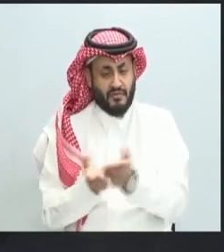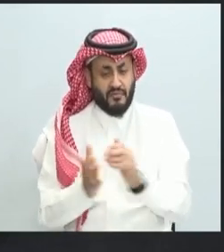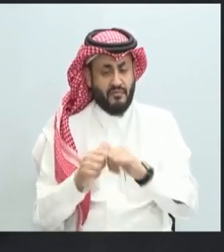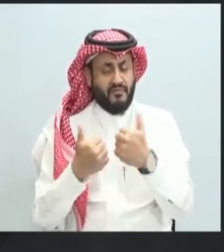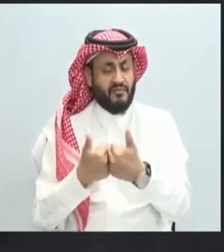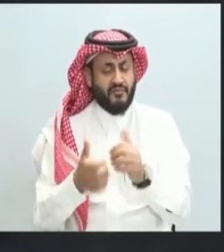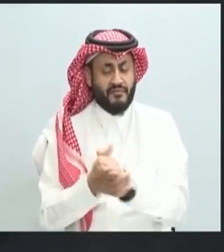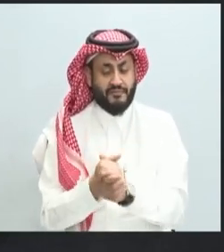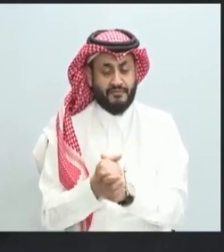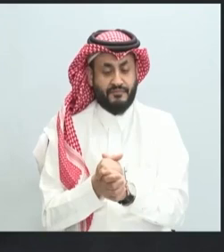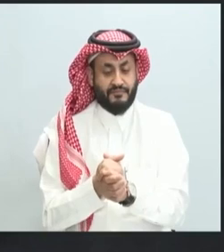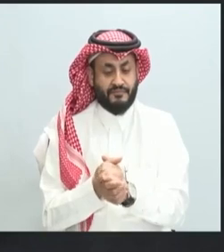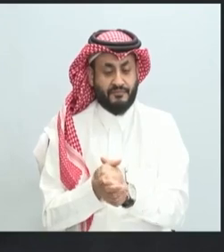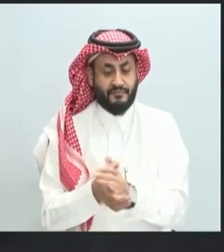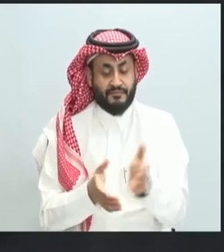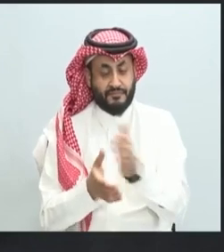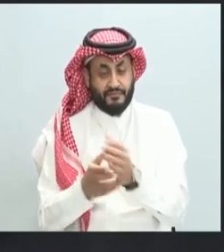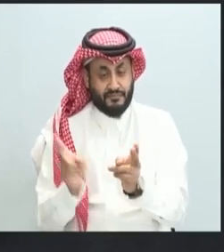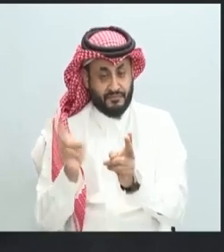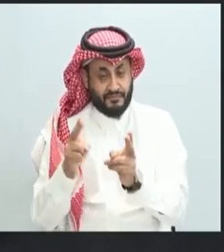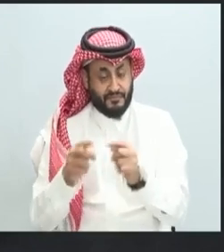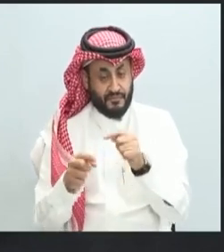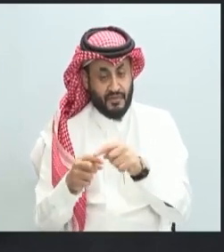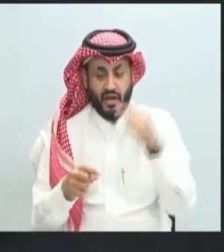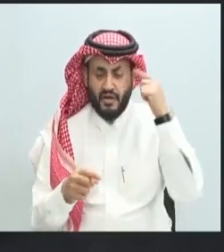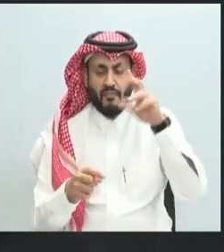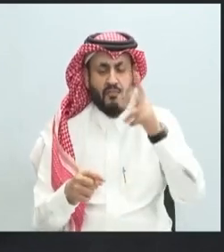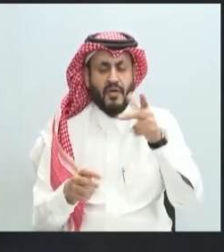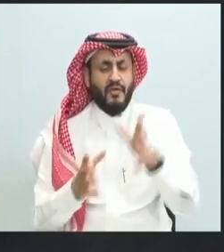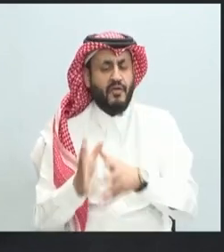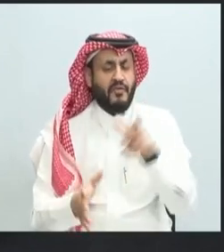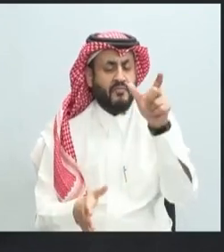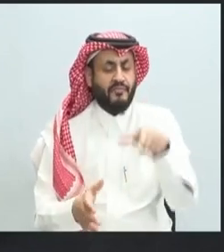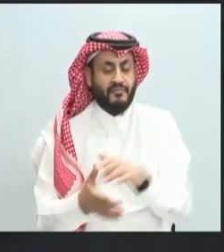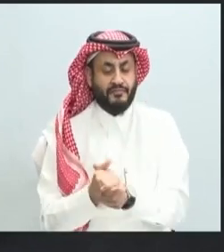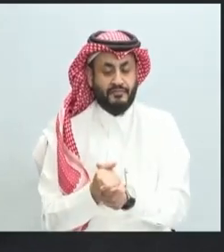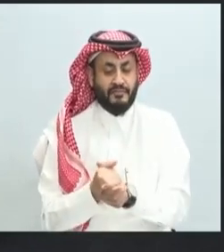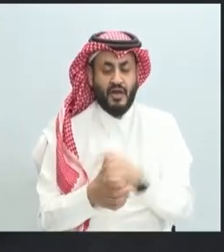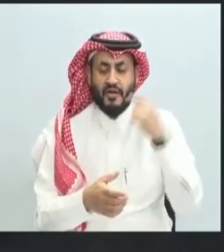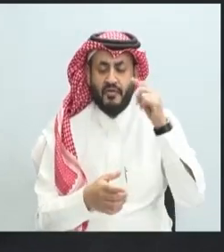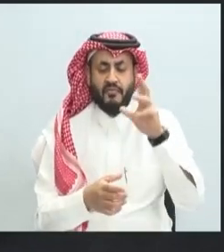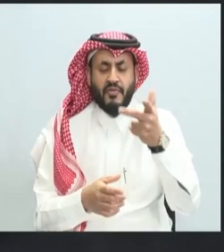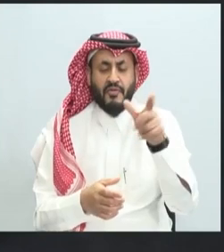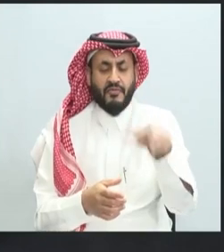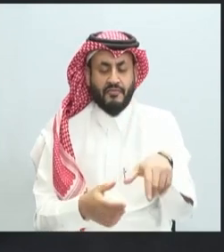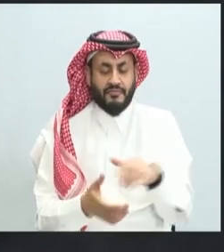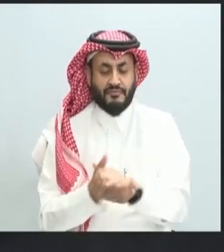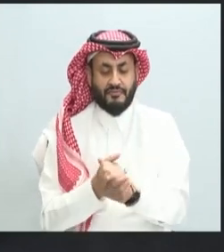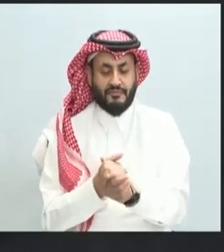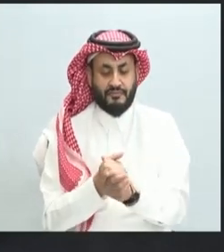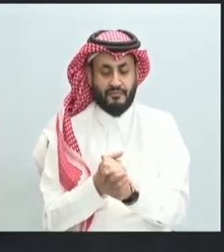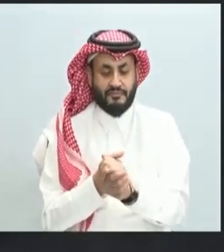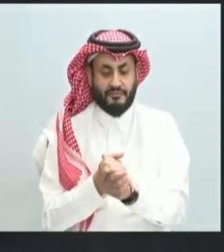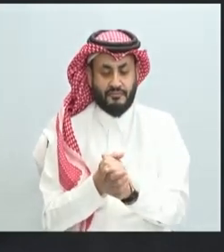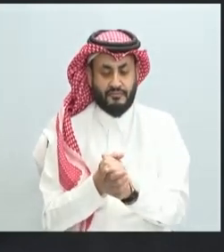with your family. And the partners or the people around you will have to guess who that person